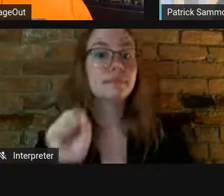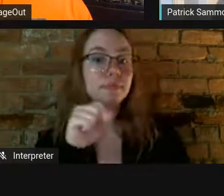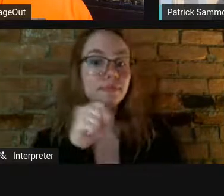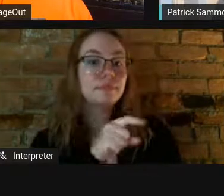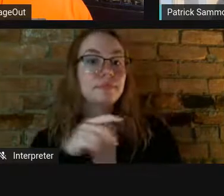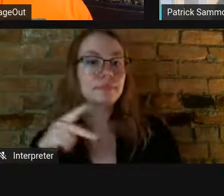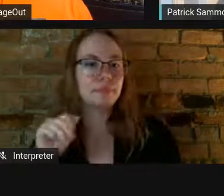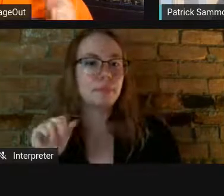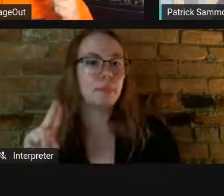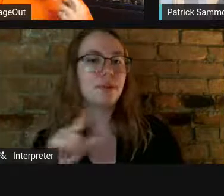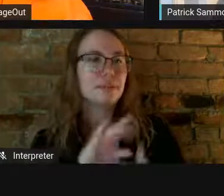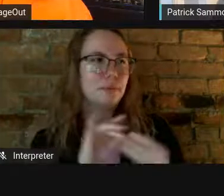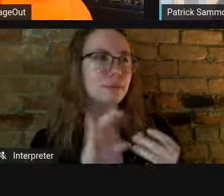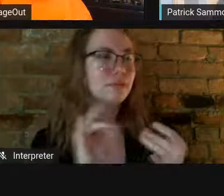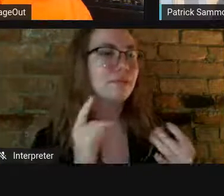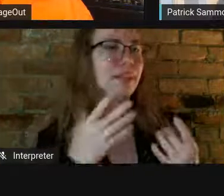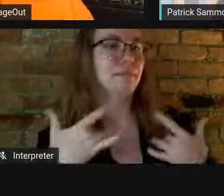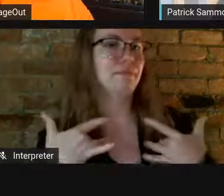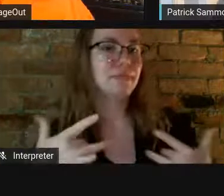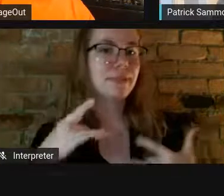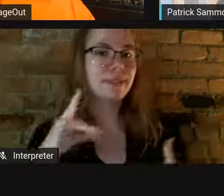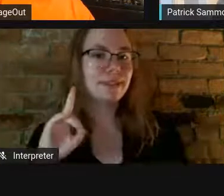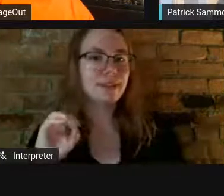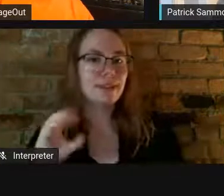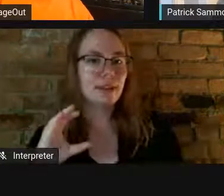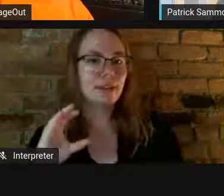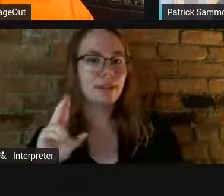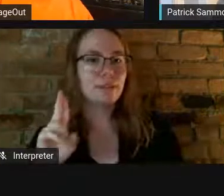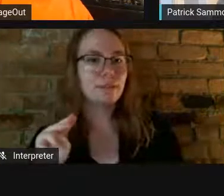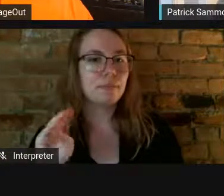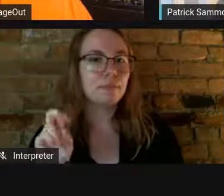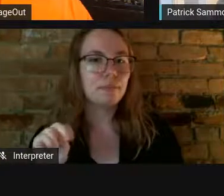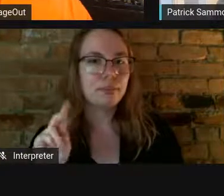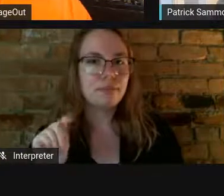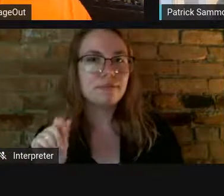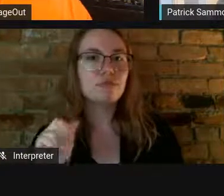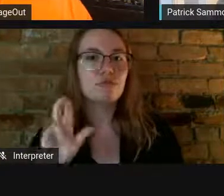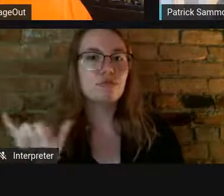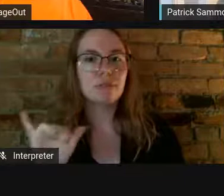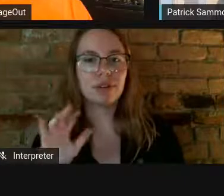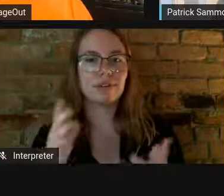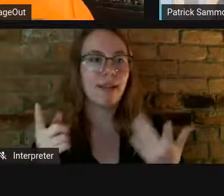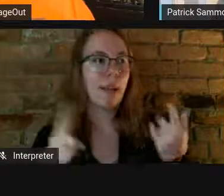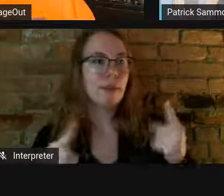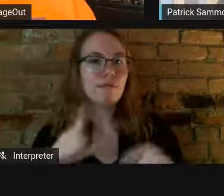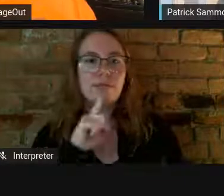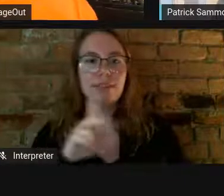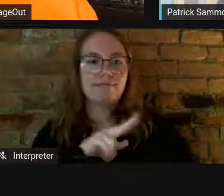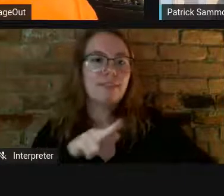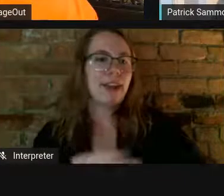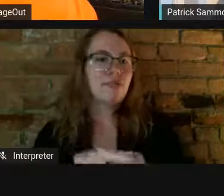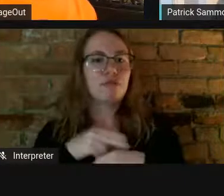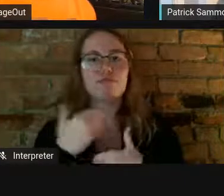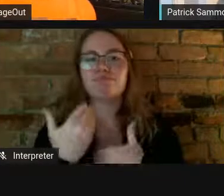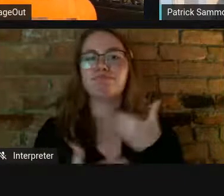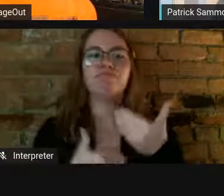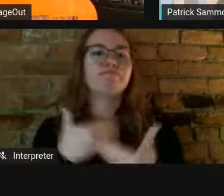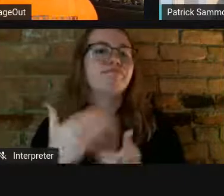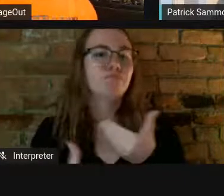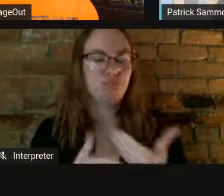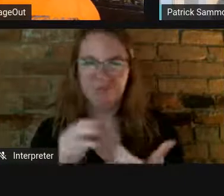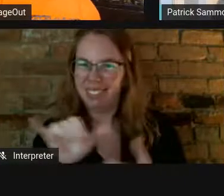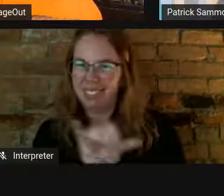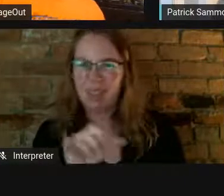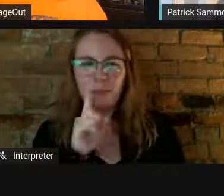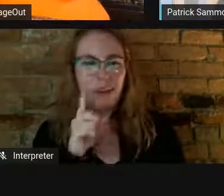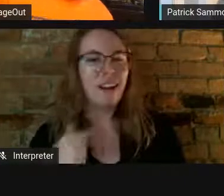often unfold in like a very, very organic way. And that was definitely the case with ours. And in some ways, it was a bit of a leap into the dark.